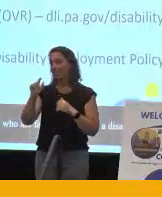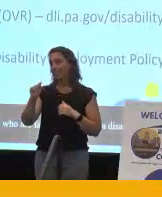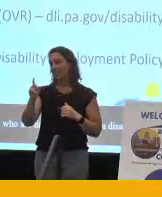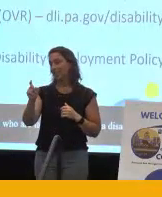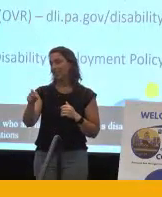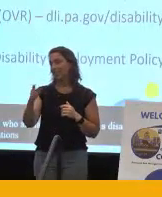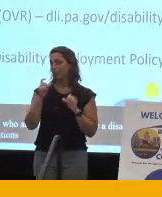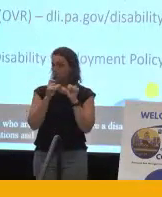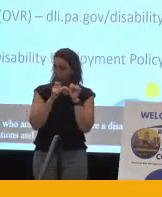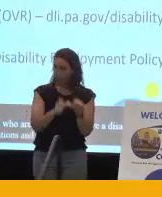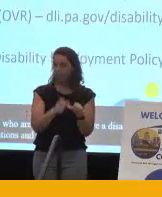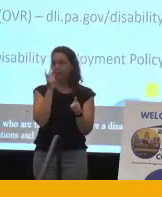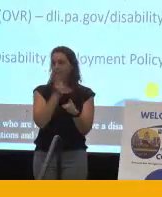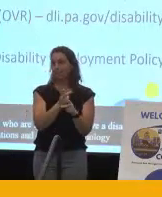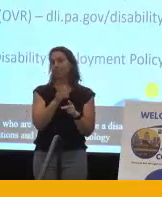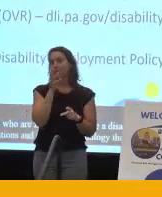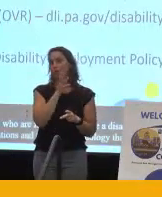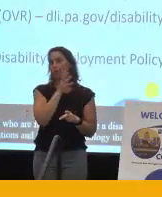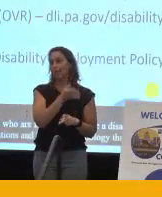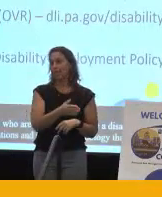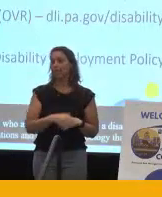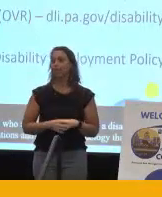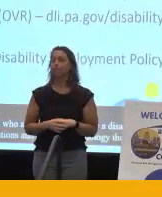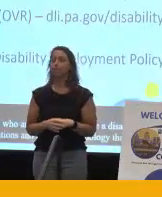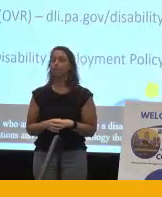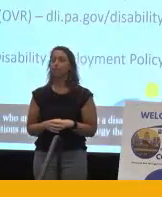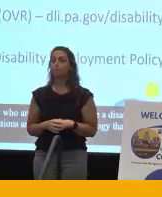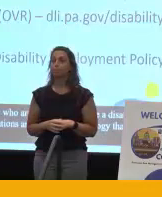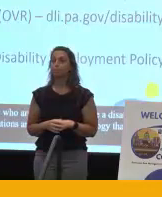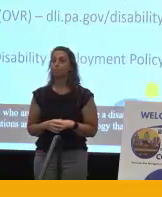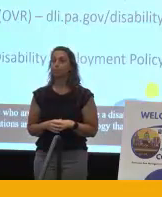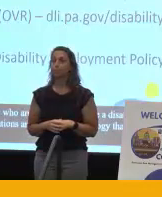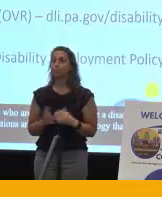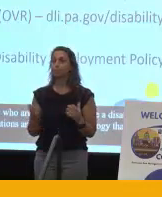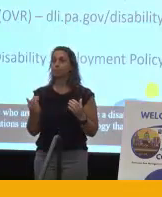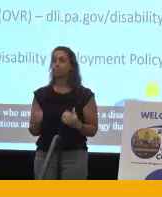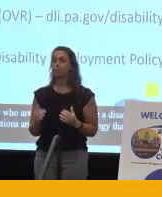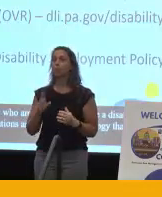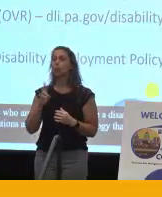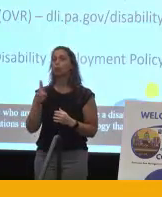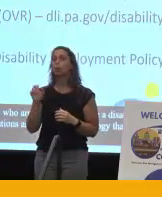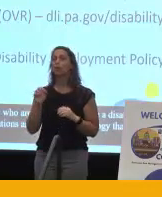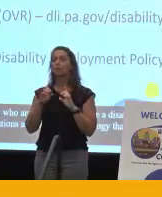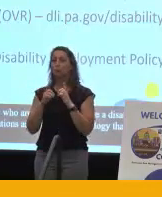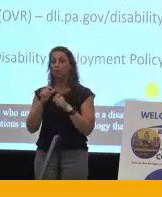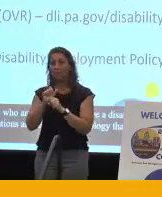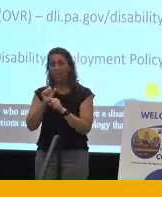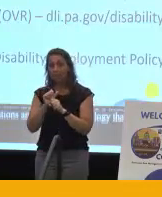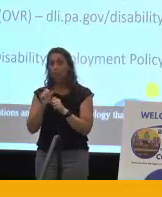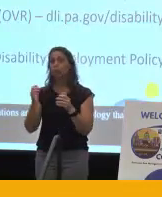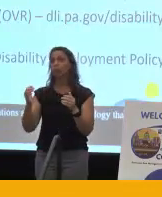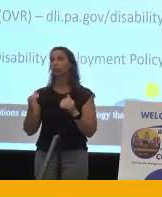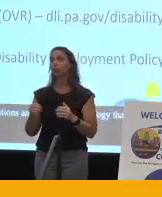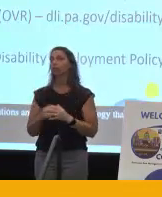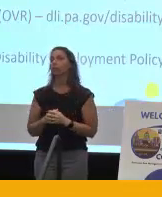need to remain in production agriculture. Obviously, the U.S. Department of Labor, Office of Disability